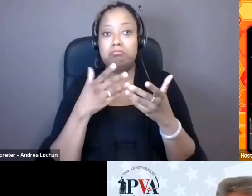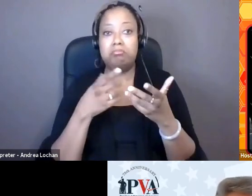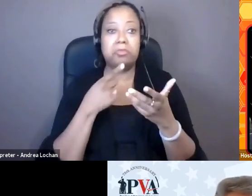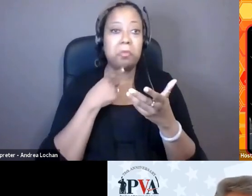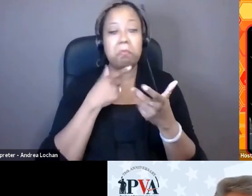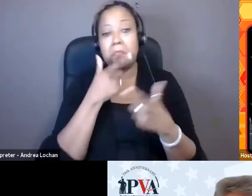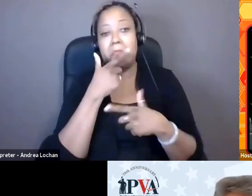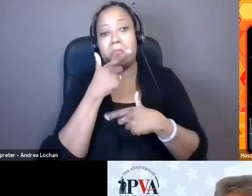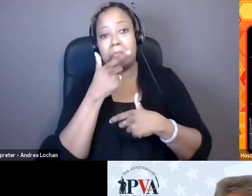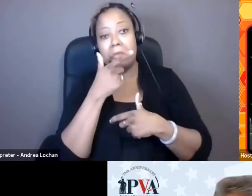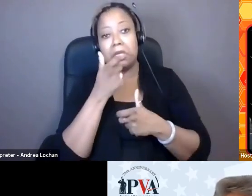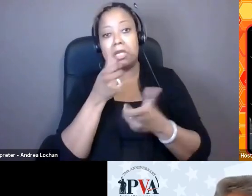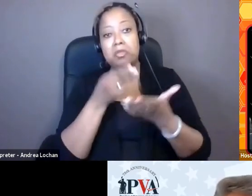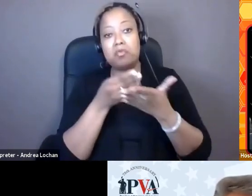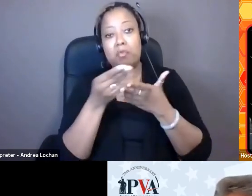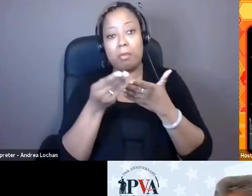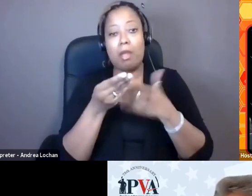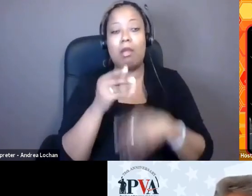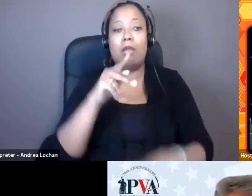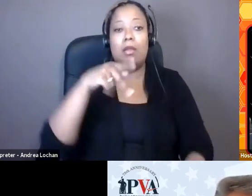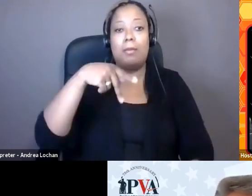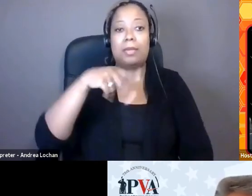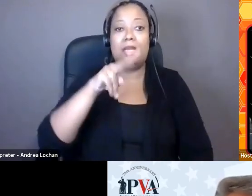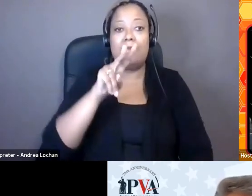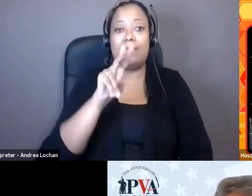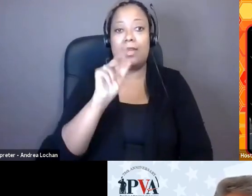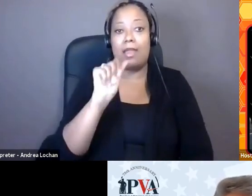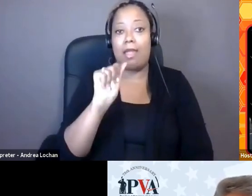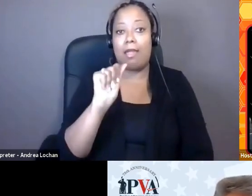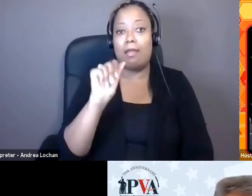book at pvaarchitecture